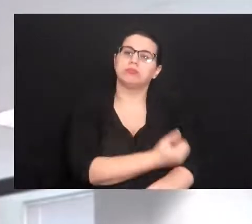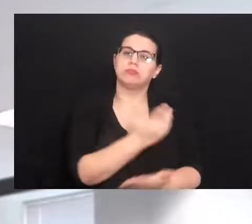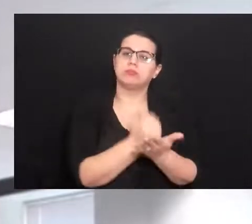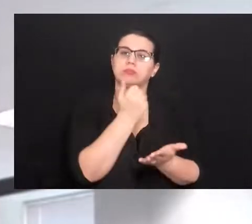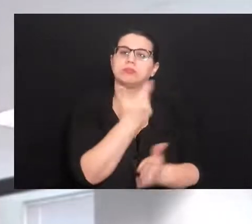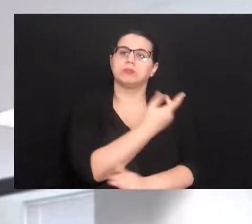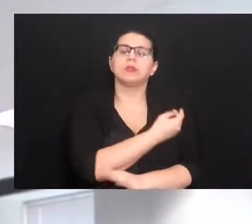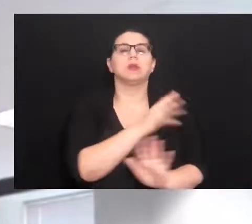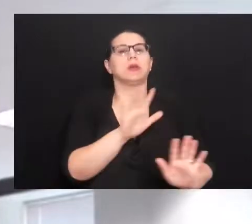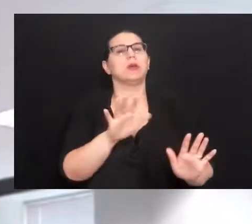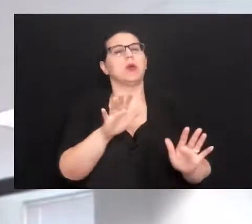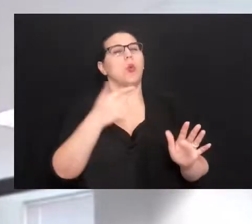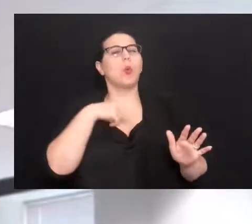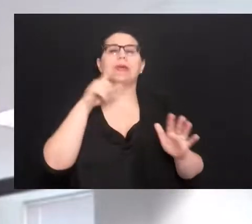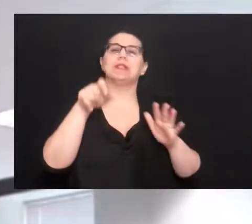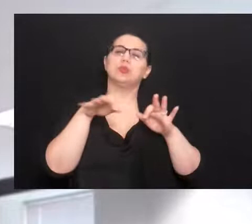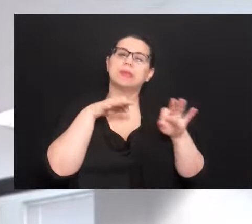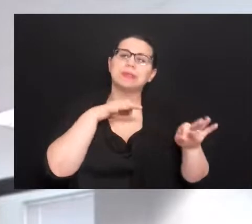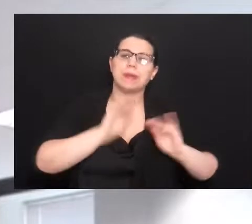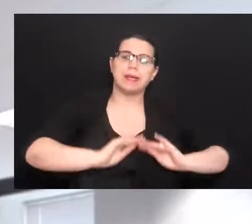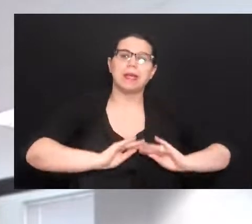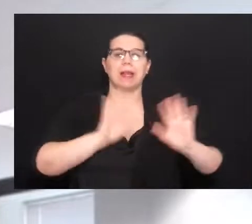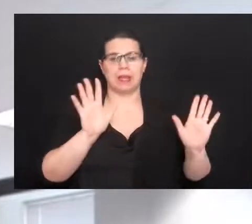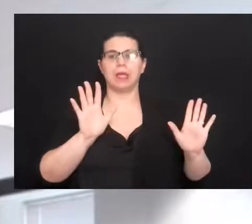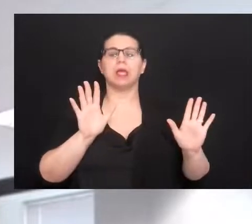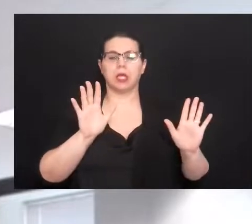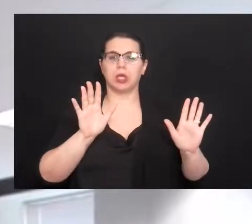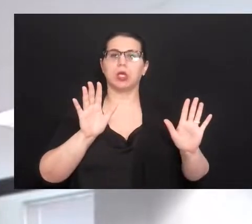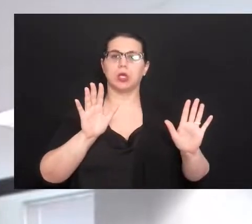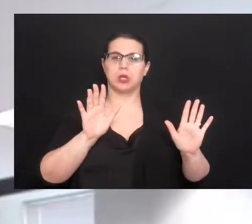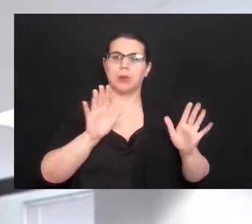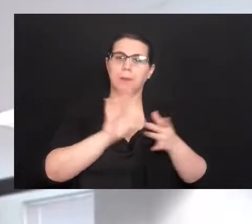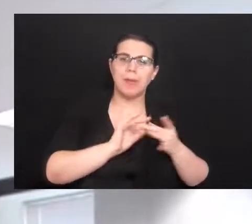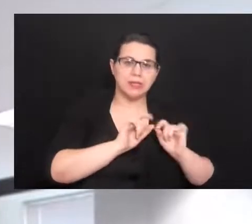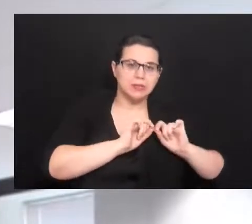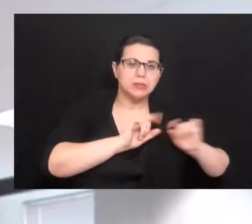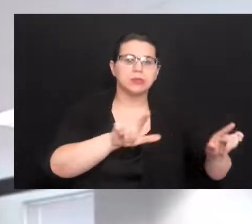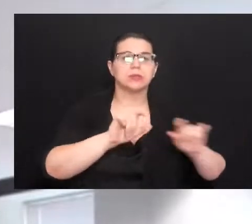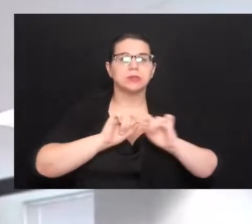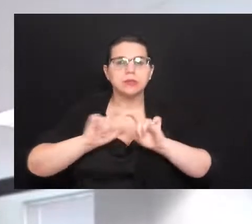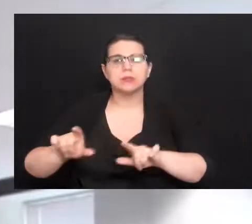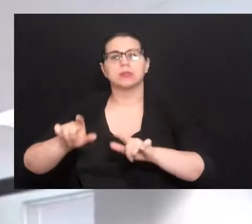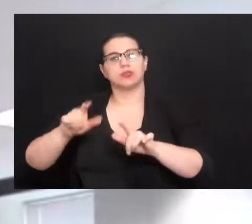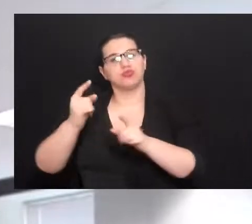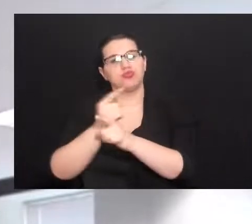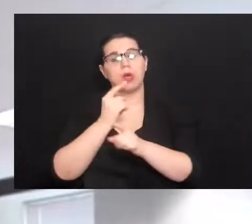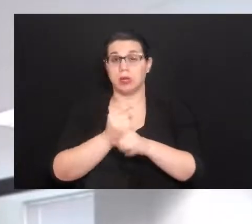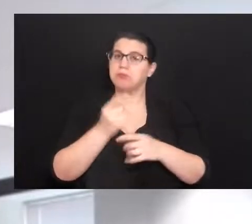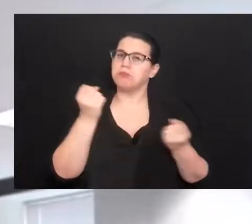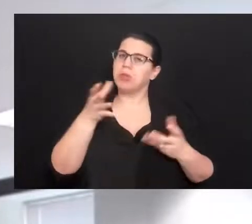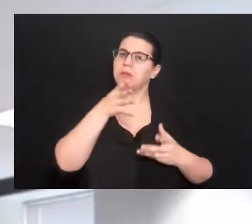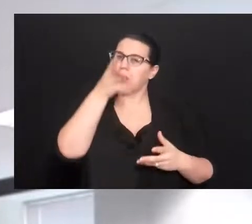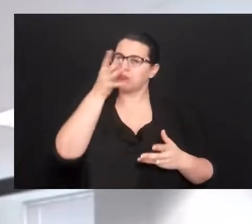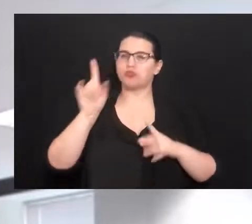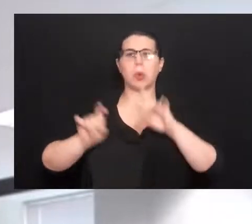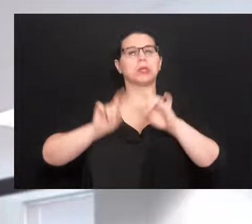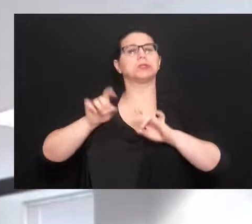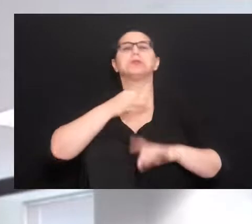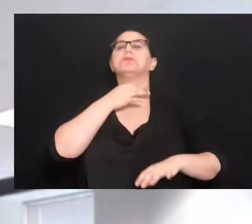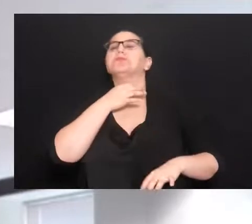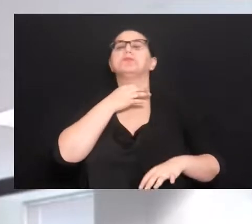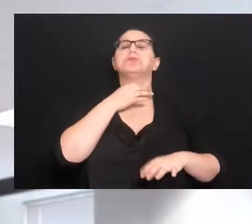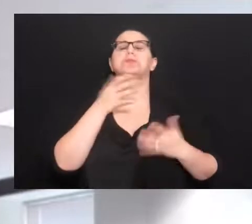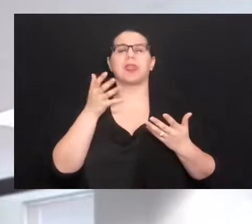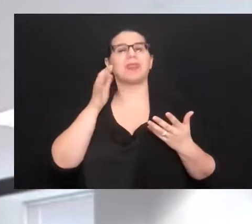messaging it in a way that people can understand it. And I think that's going to help a lot of parents who might have a lot of questions. So I think that's the best way